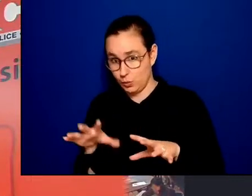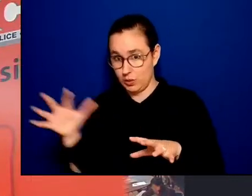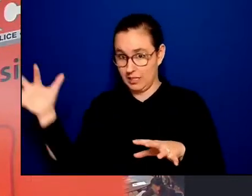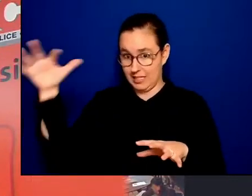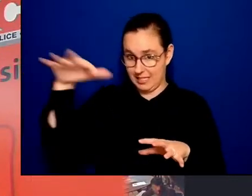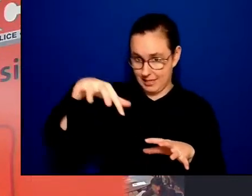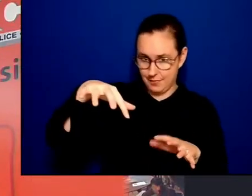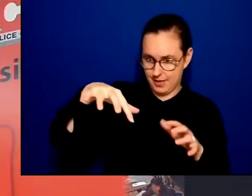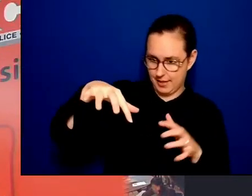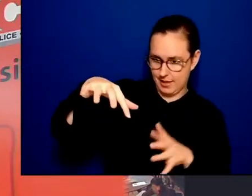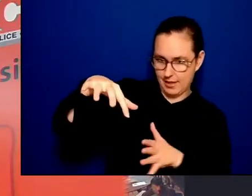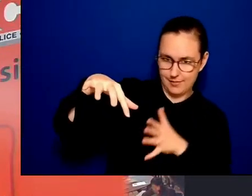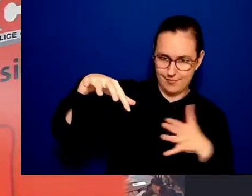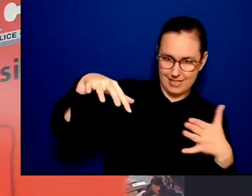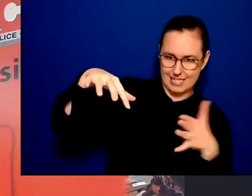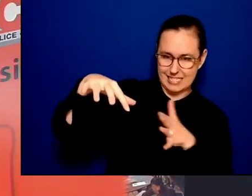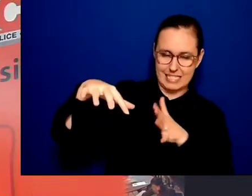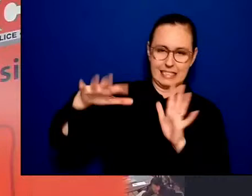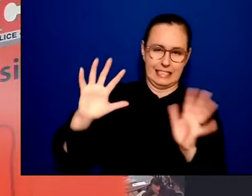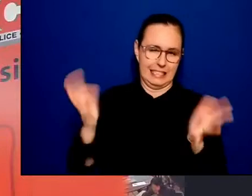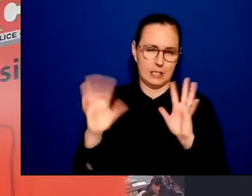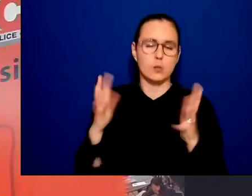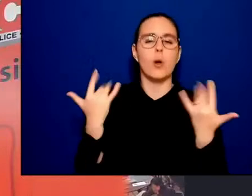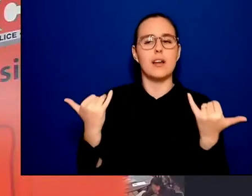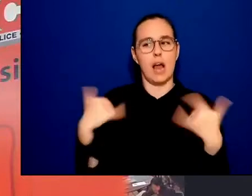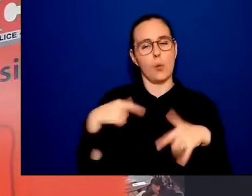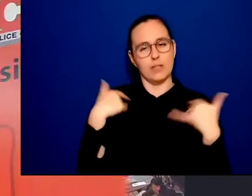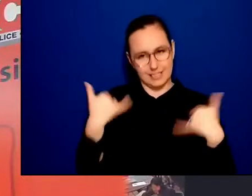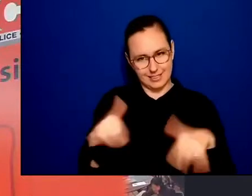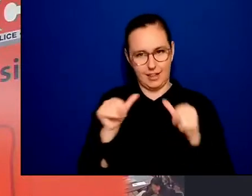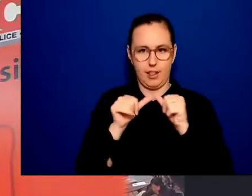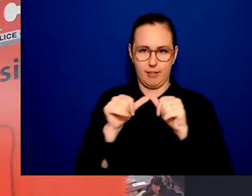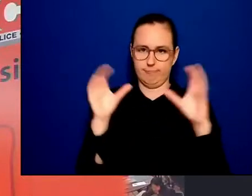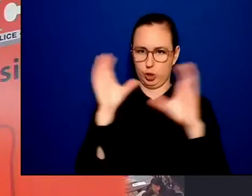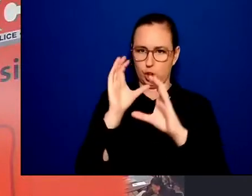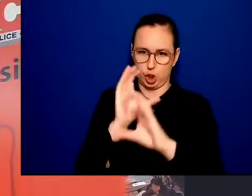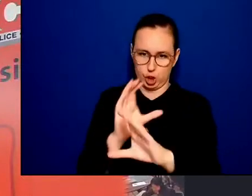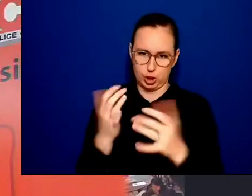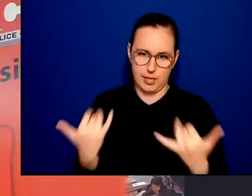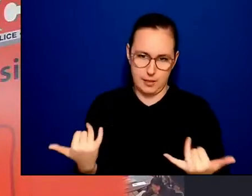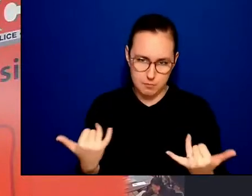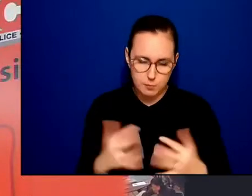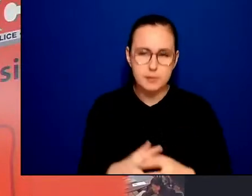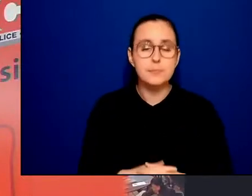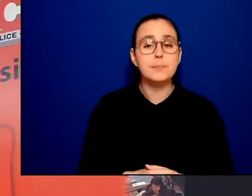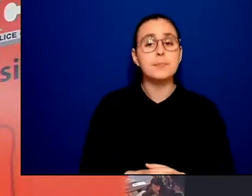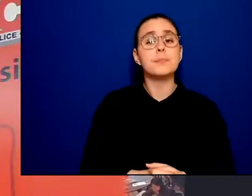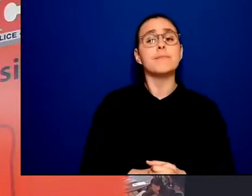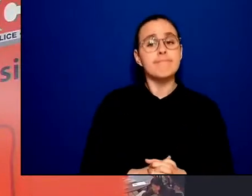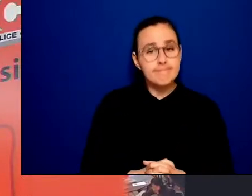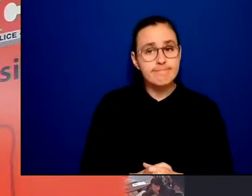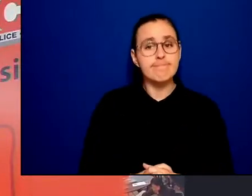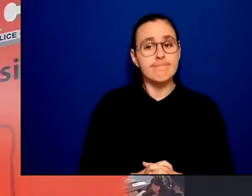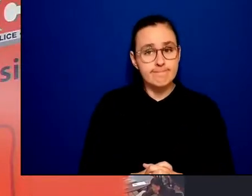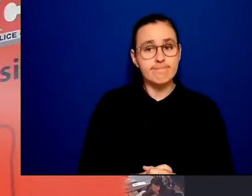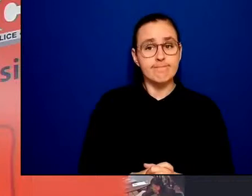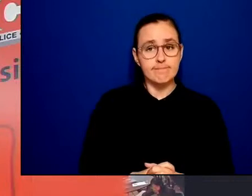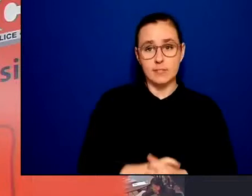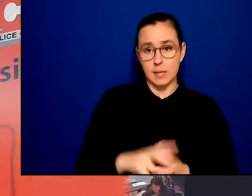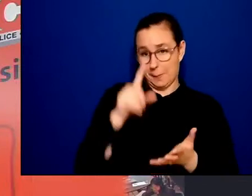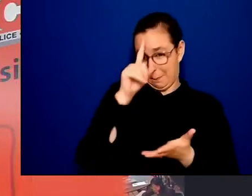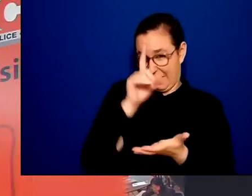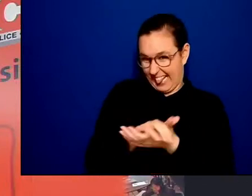that area. Yes, the 2 reported persons that are missing were believed to have been traveling along that area. So that's where our focus is